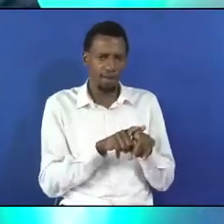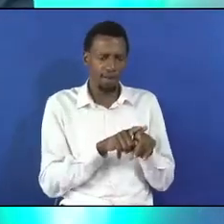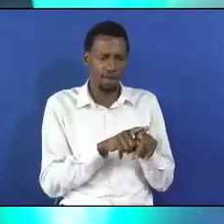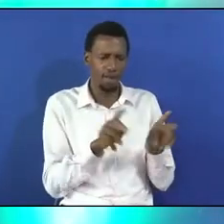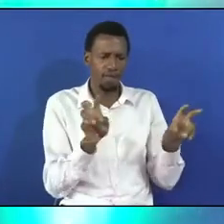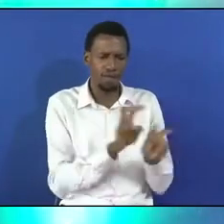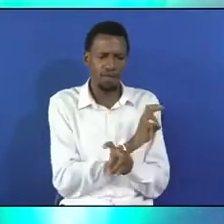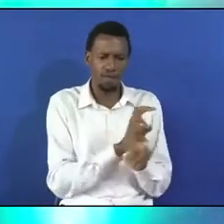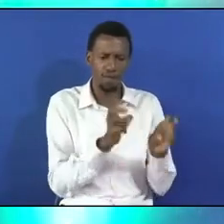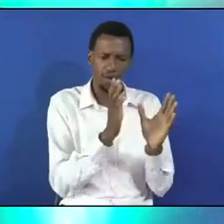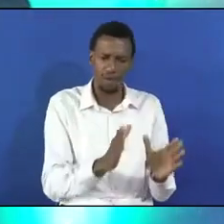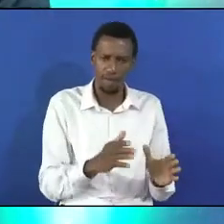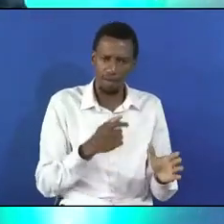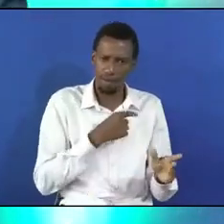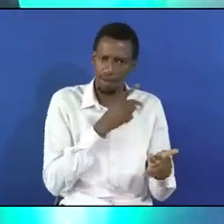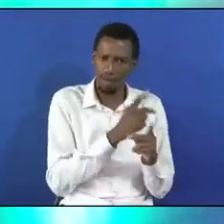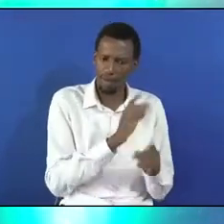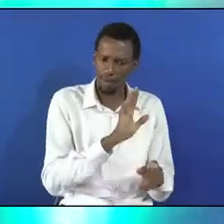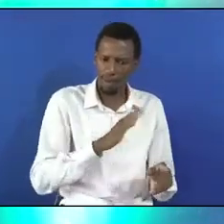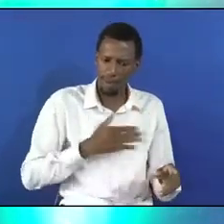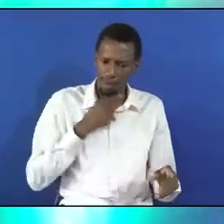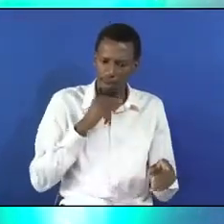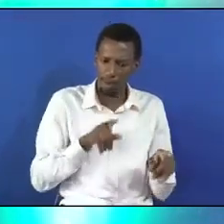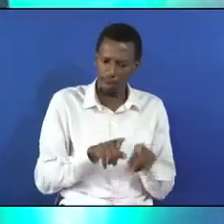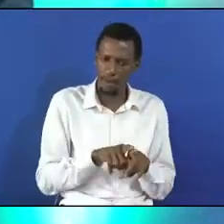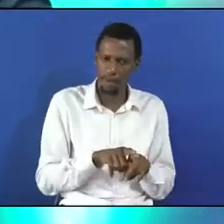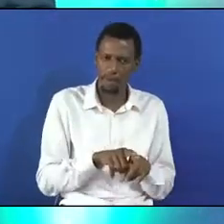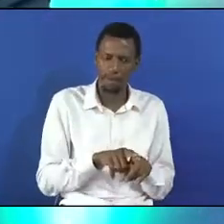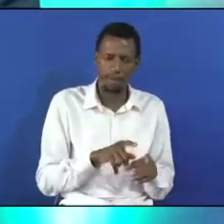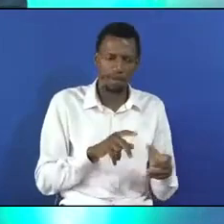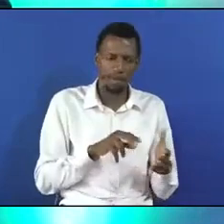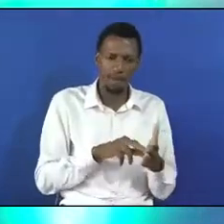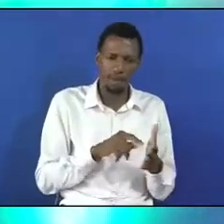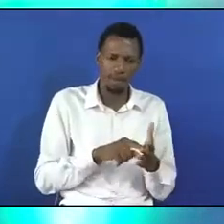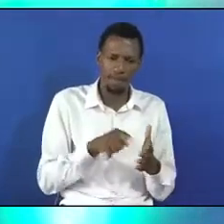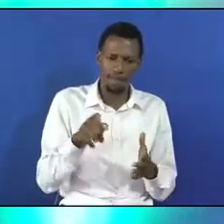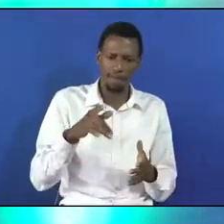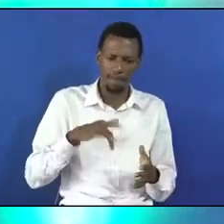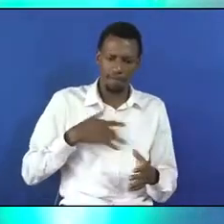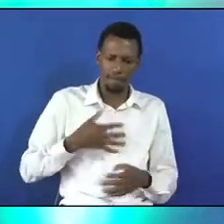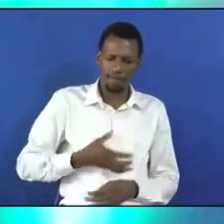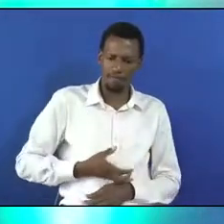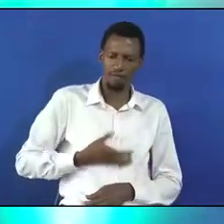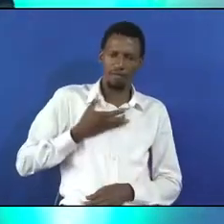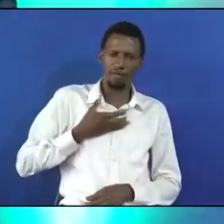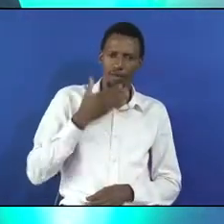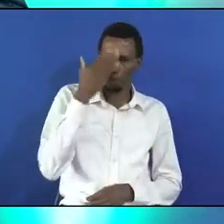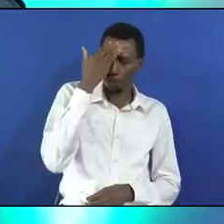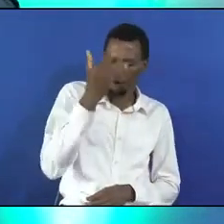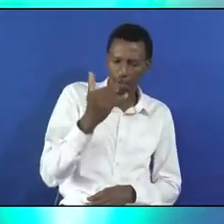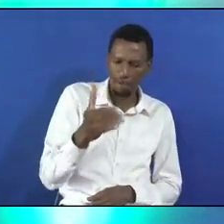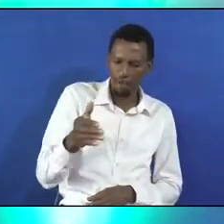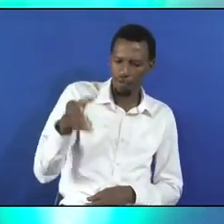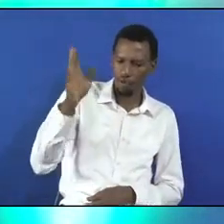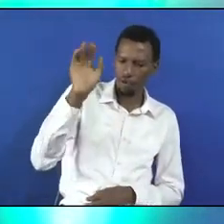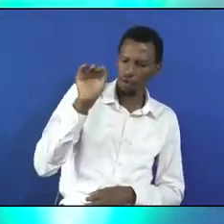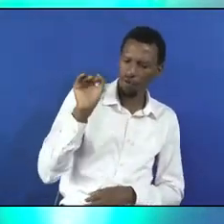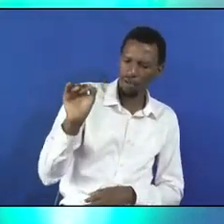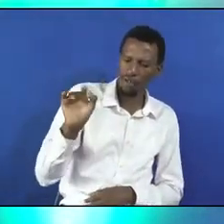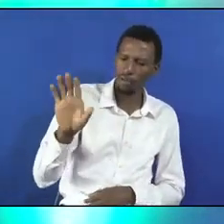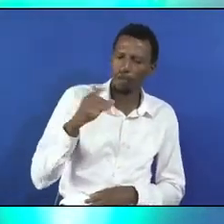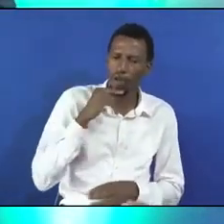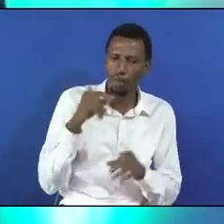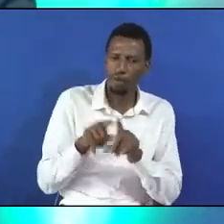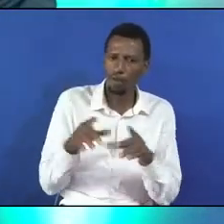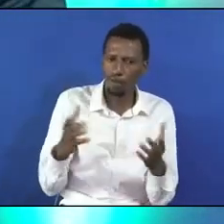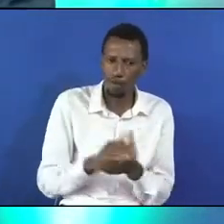making it sound like he is in some way offended that God would ask him where Abel was. It's like he's saying